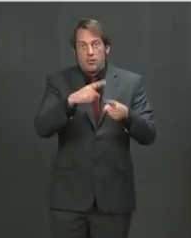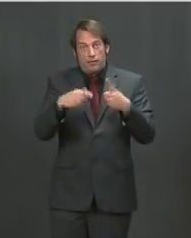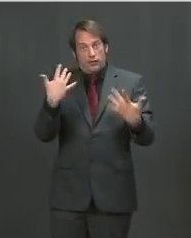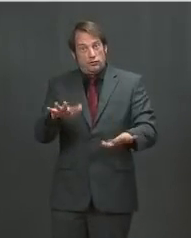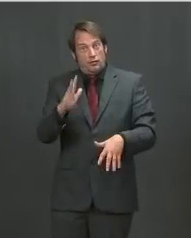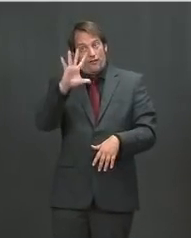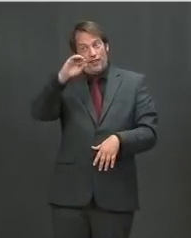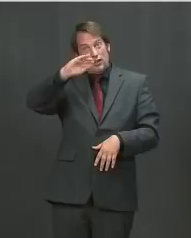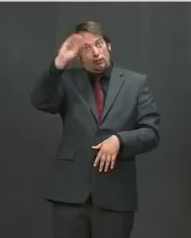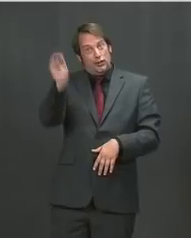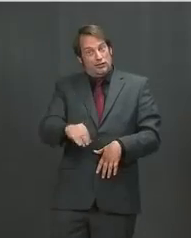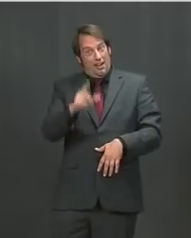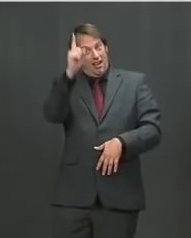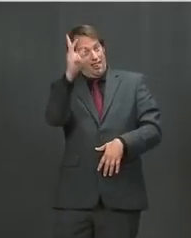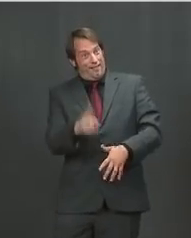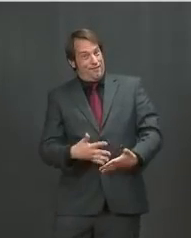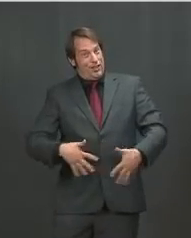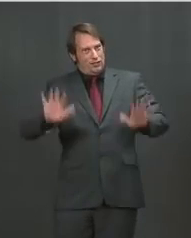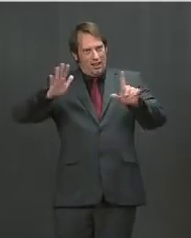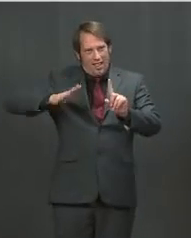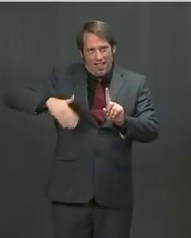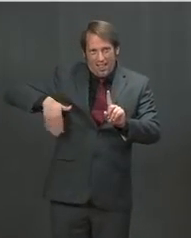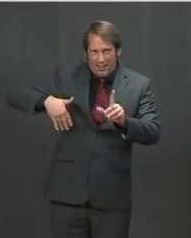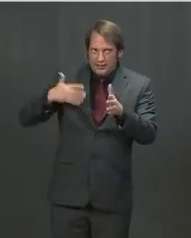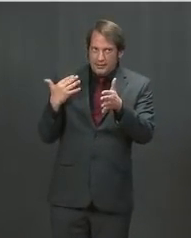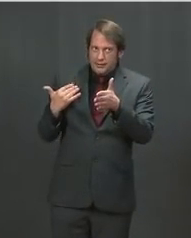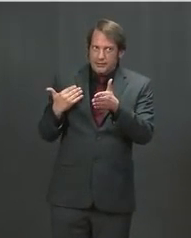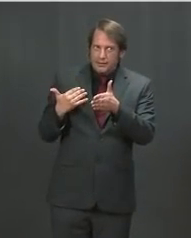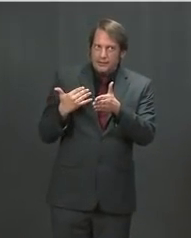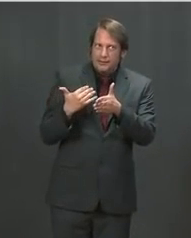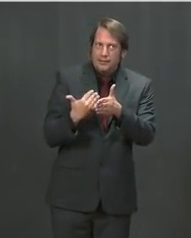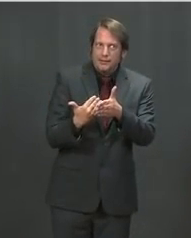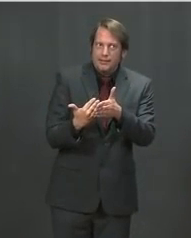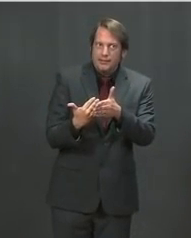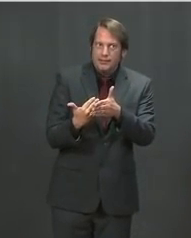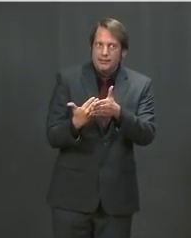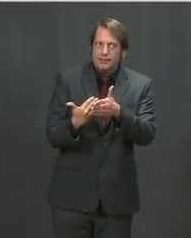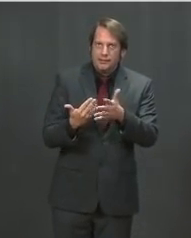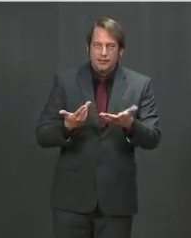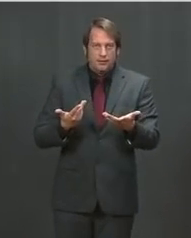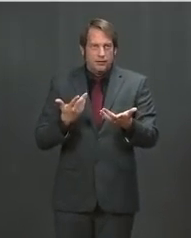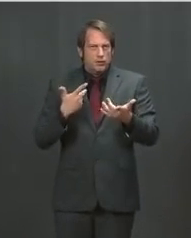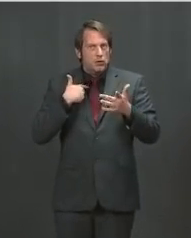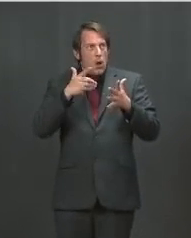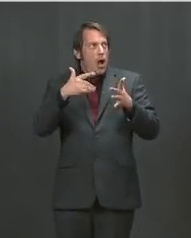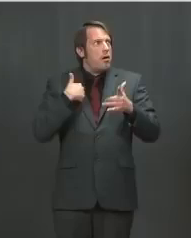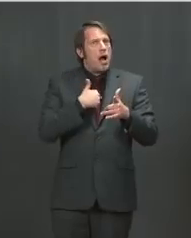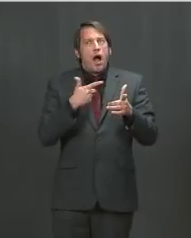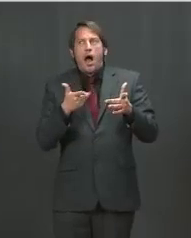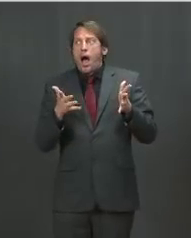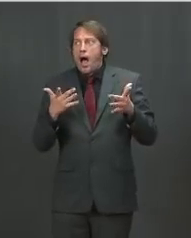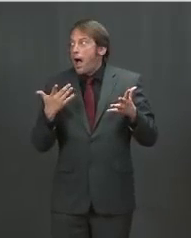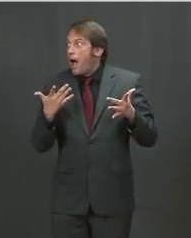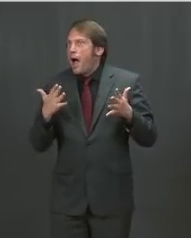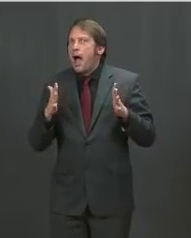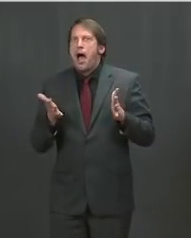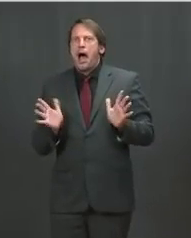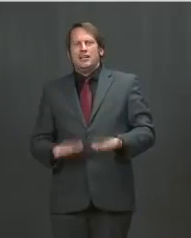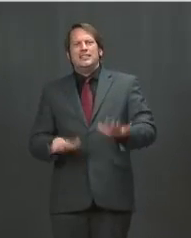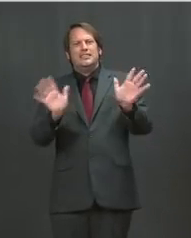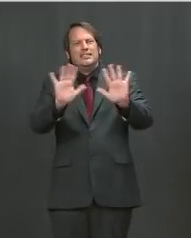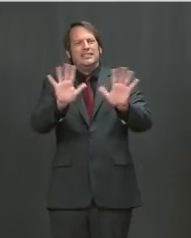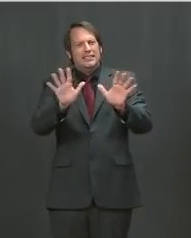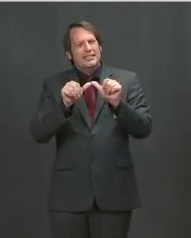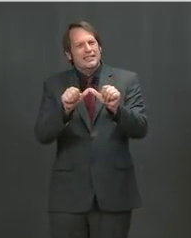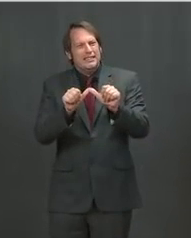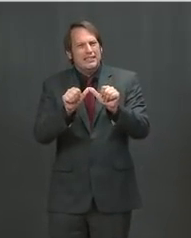reversed if we let our guard down. Better days are on the horizon. We do believe a more normal 4th of July holiday is